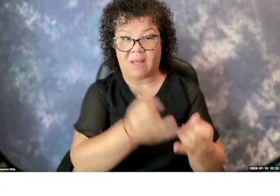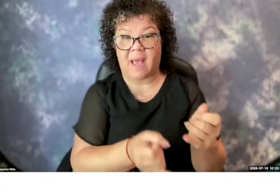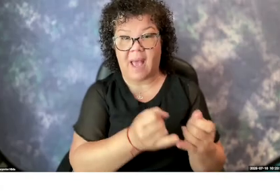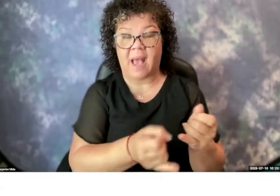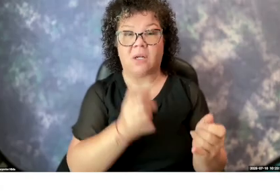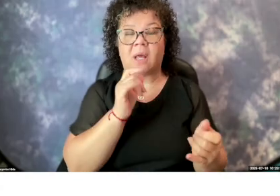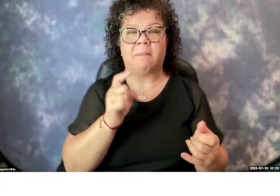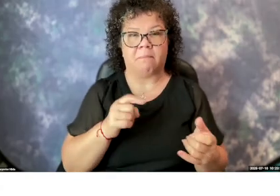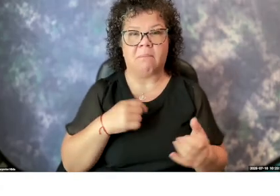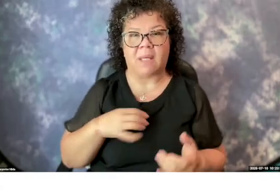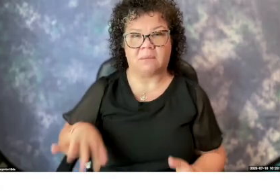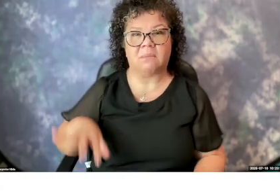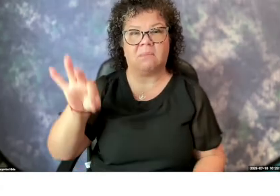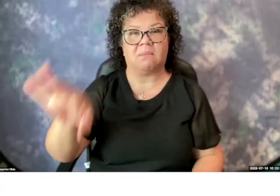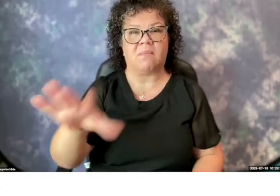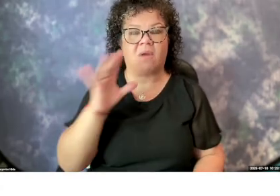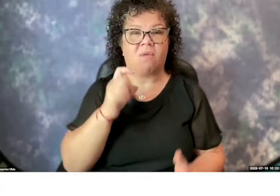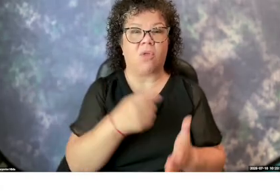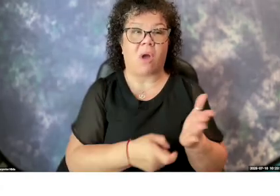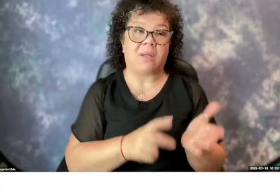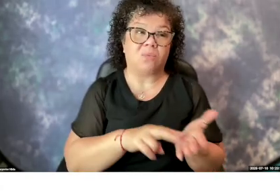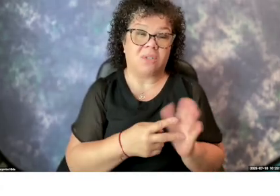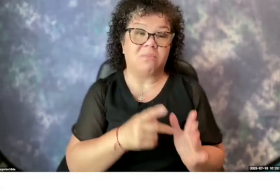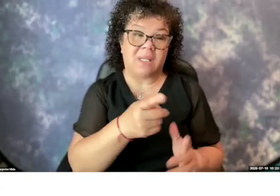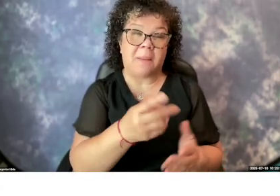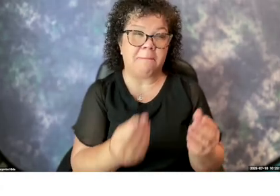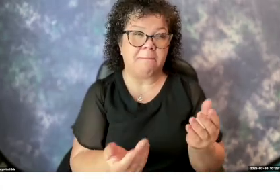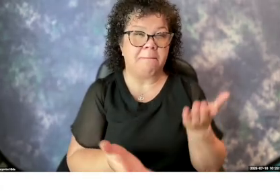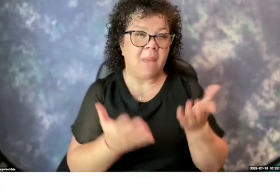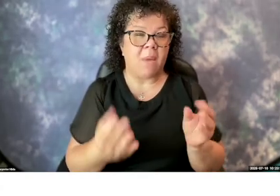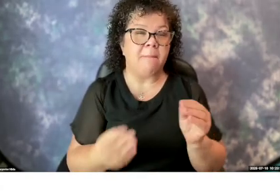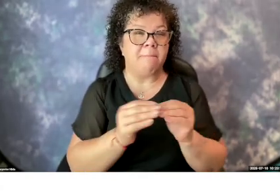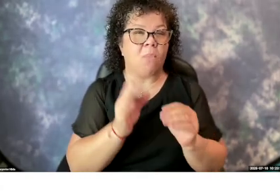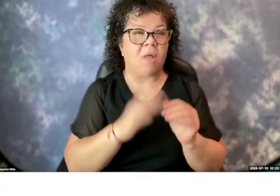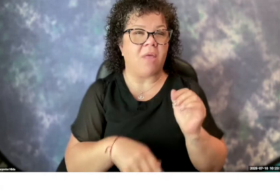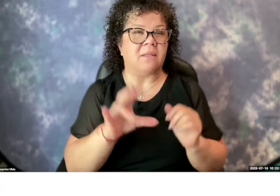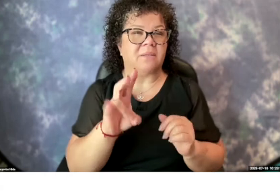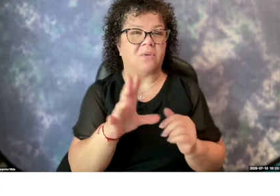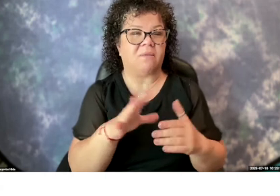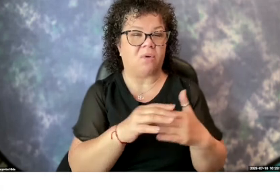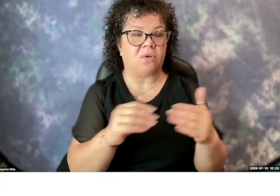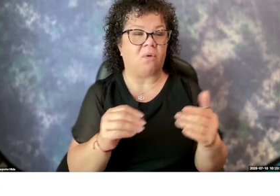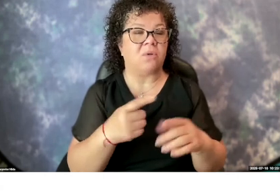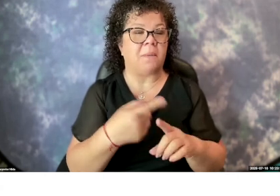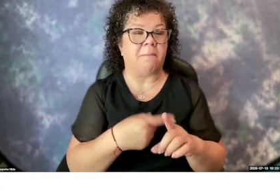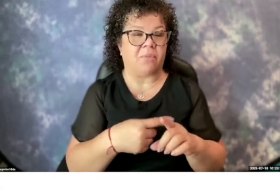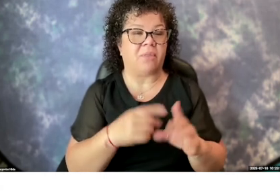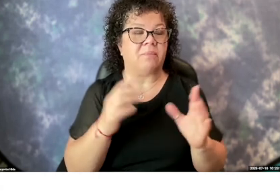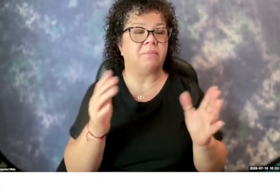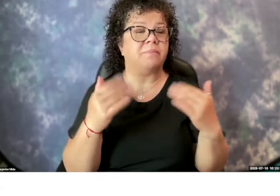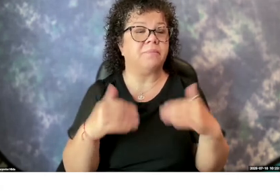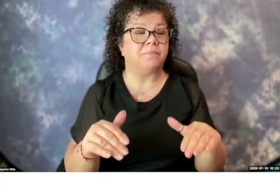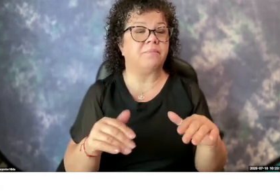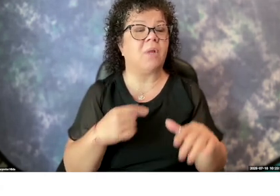absorb that cost, which could lead to higher maintenance costs for these used vehicles. So I want to highlight that as a limitation here. We're